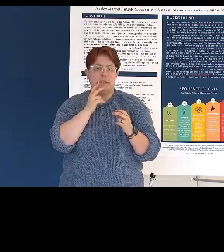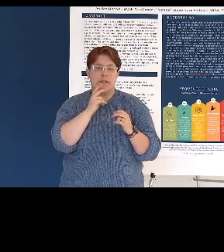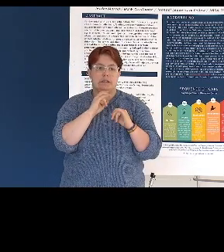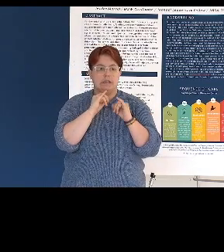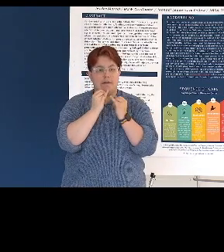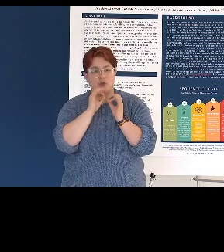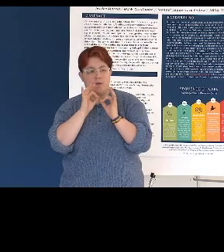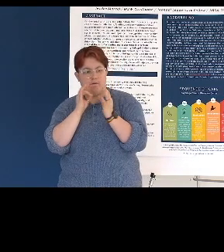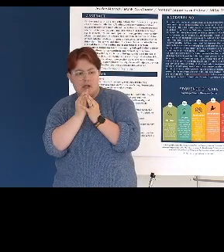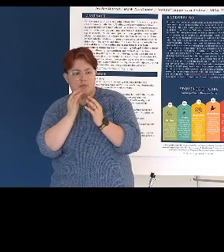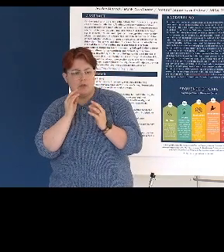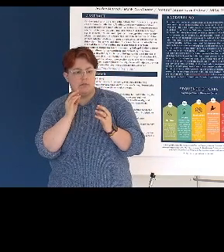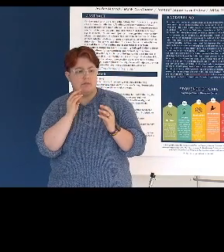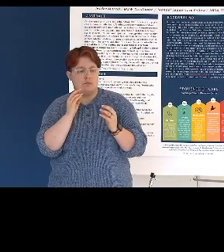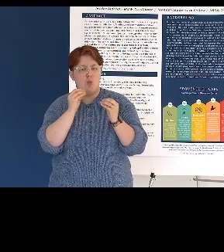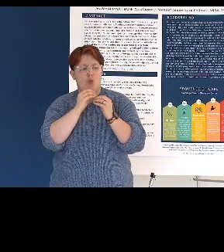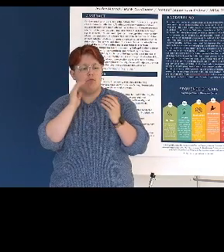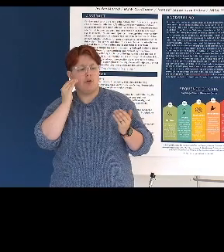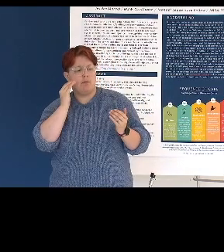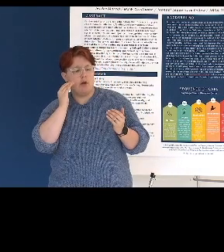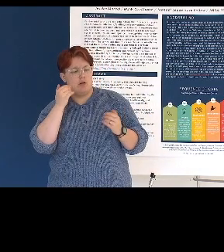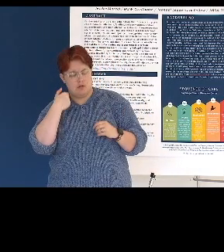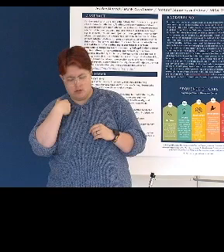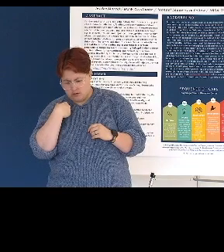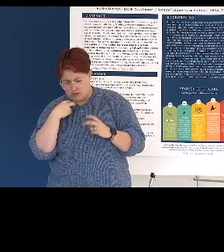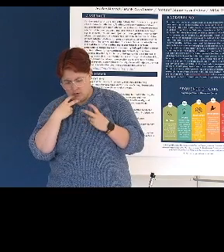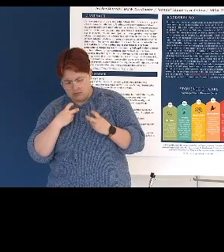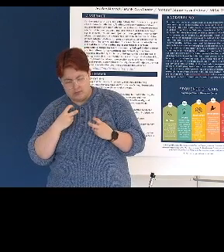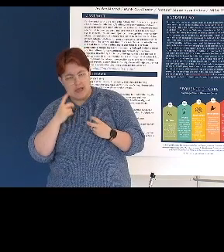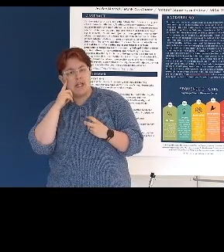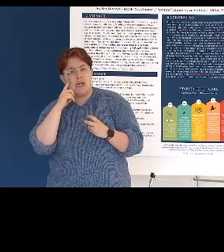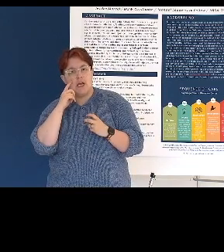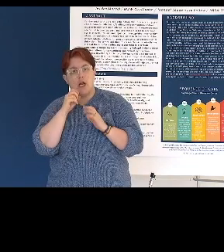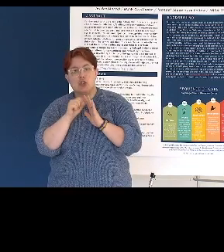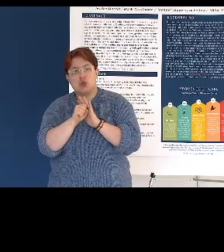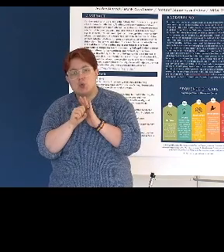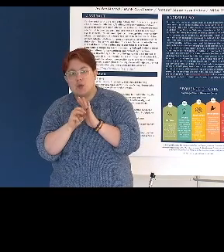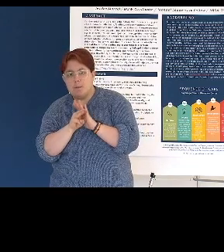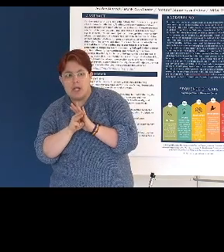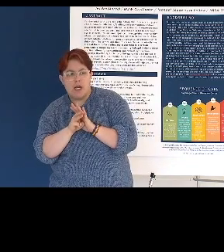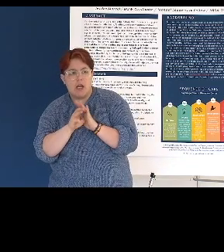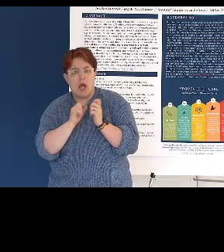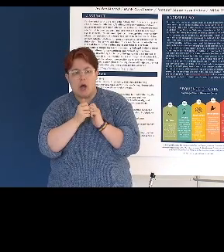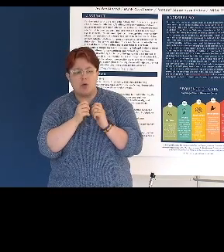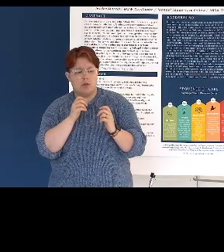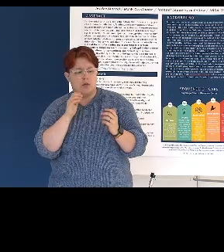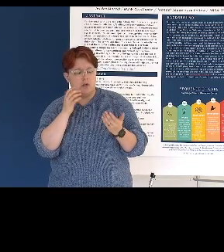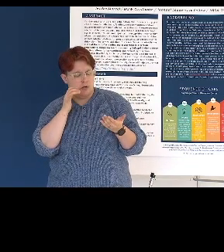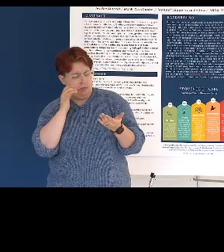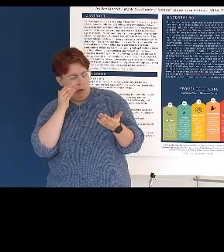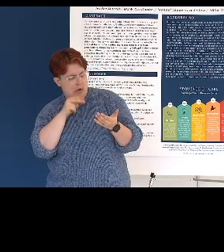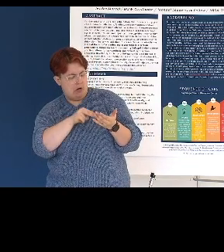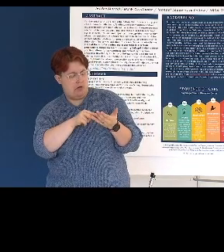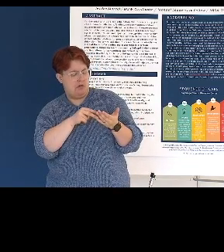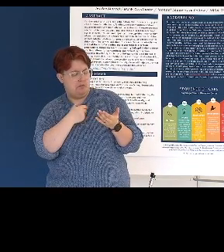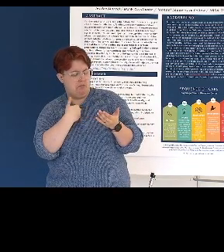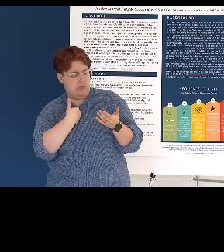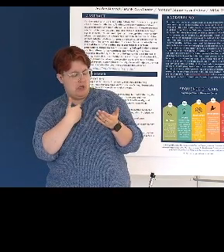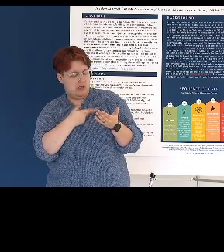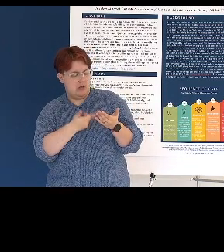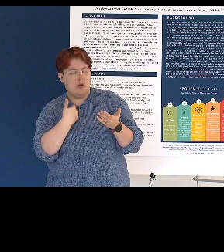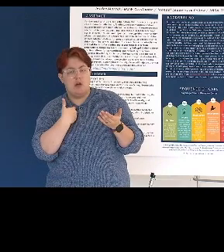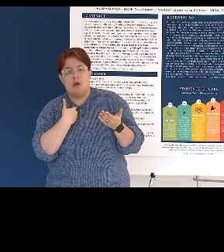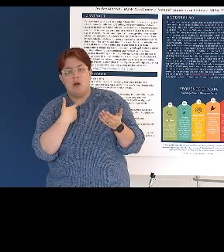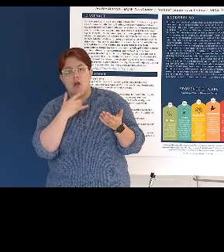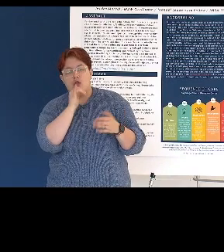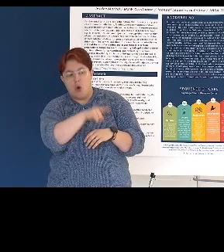engaging more and more in social comparison, and think about social media and how much we compare ourselves, right? Those individuals are